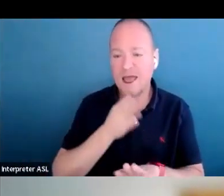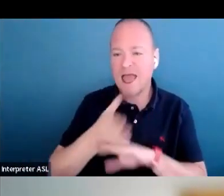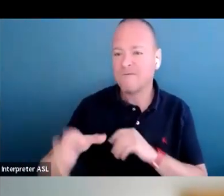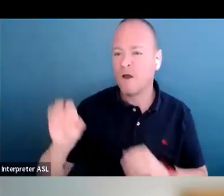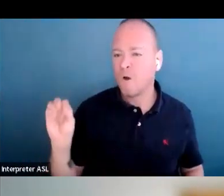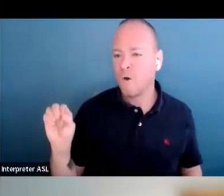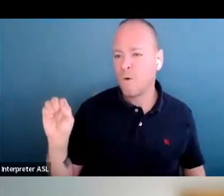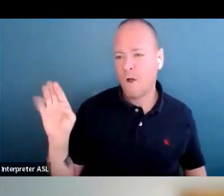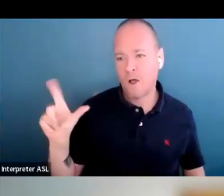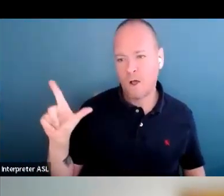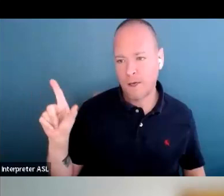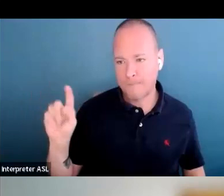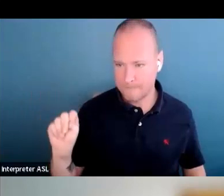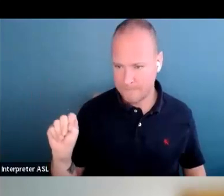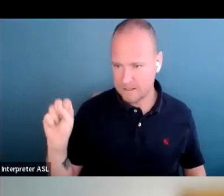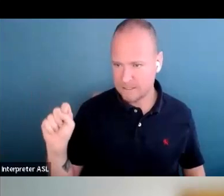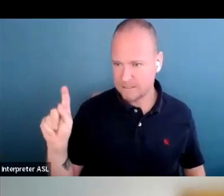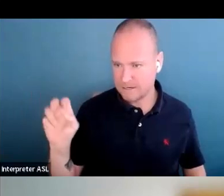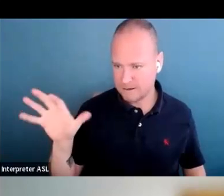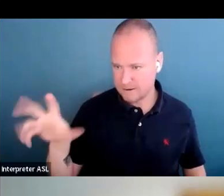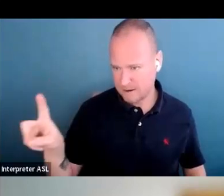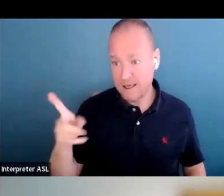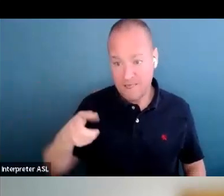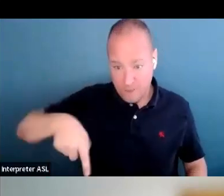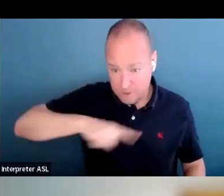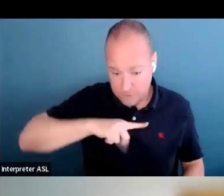living in these settings have access to AAC.